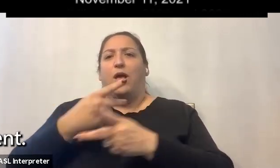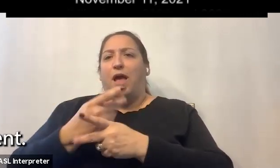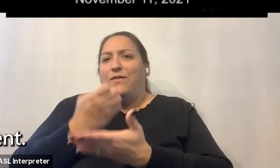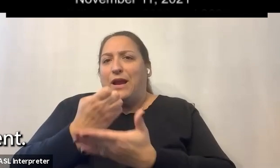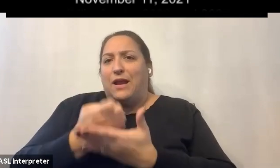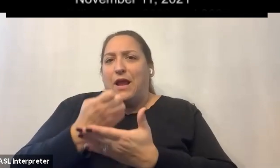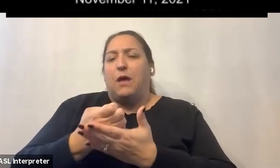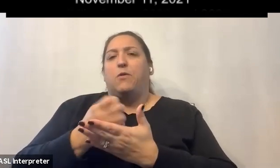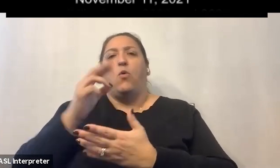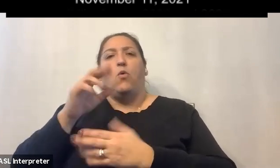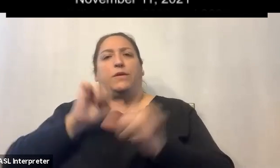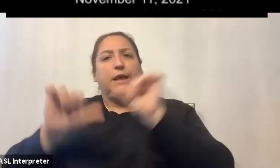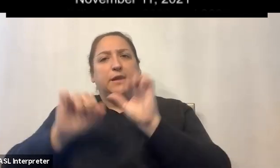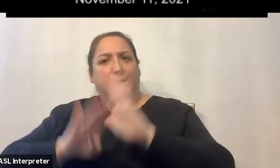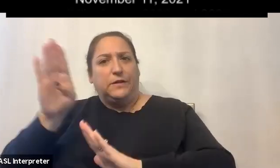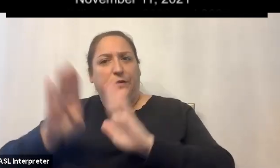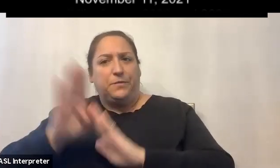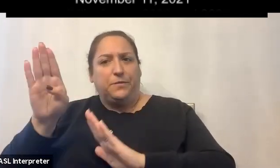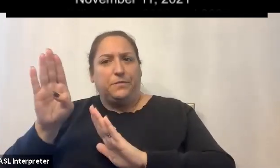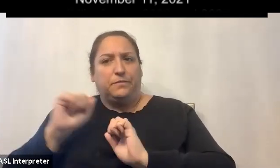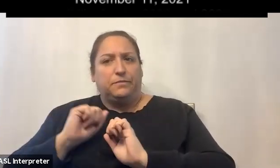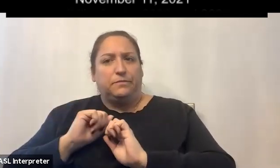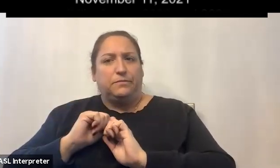scientific development. And this really